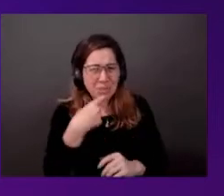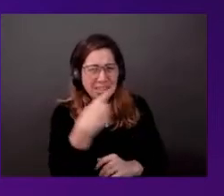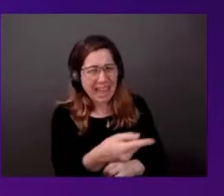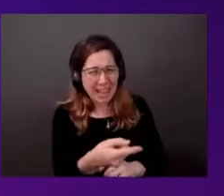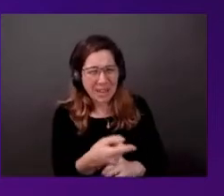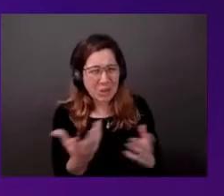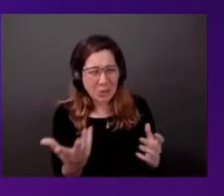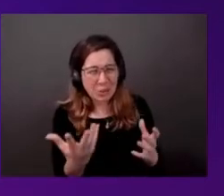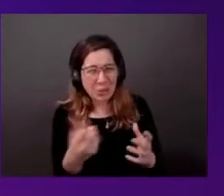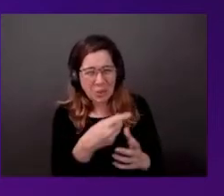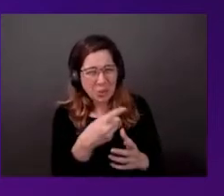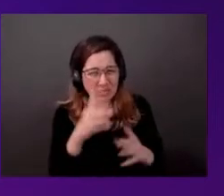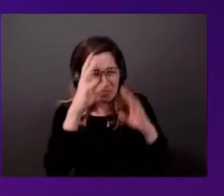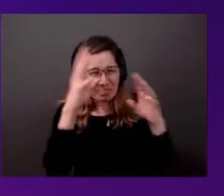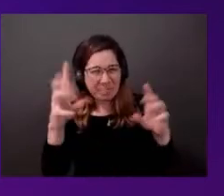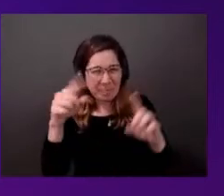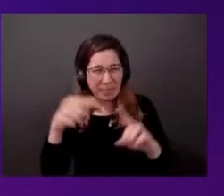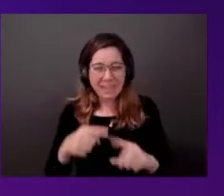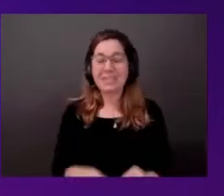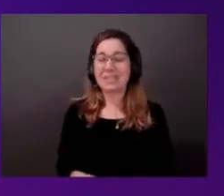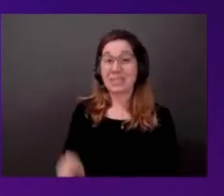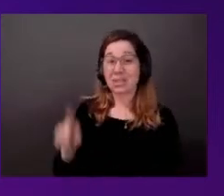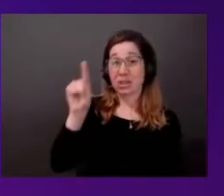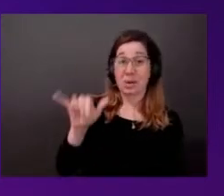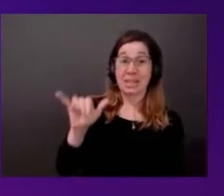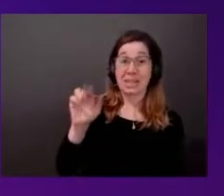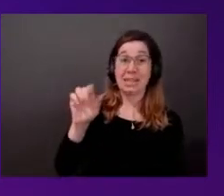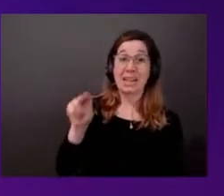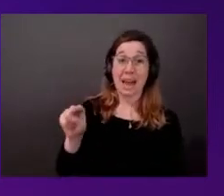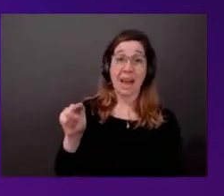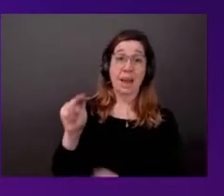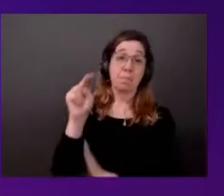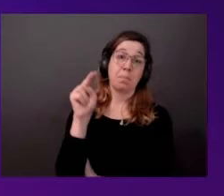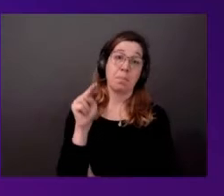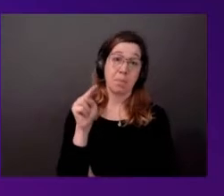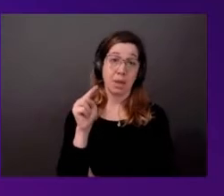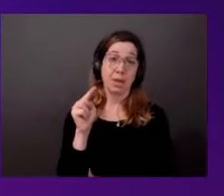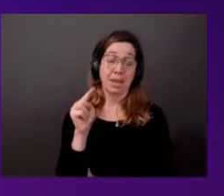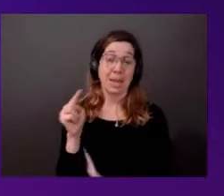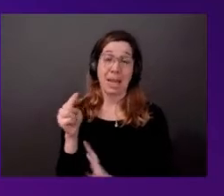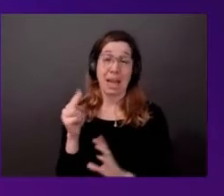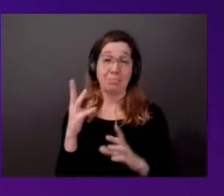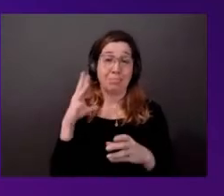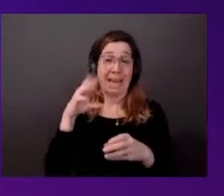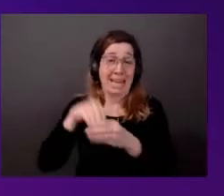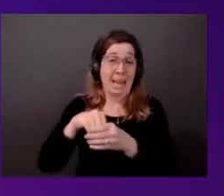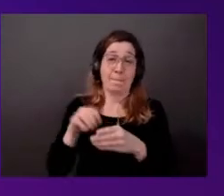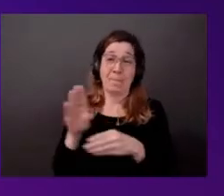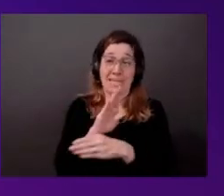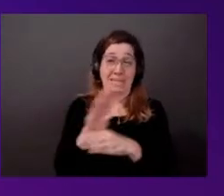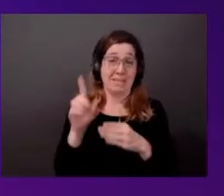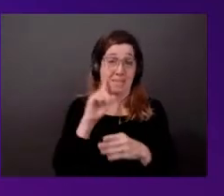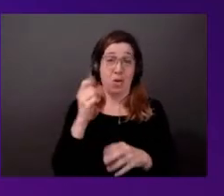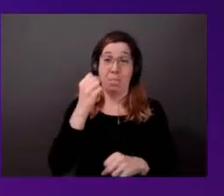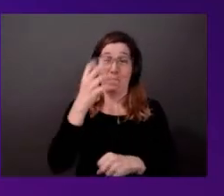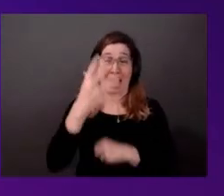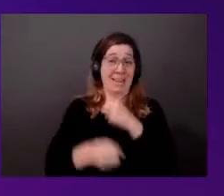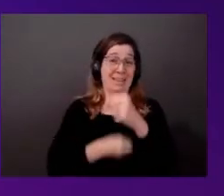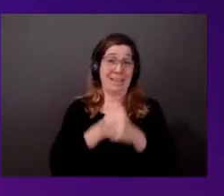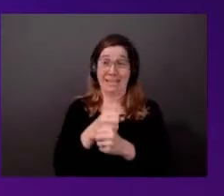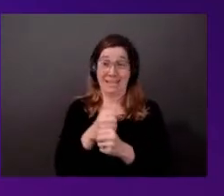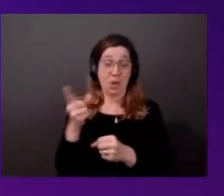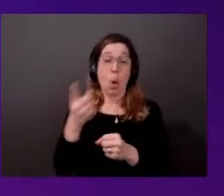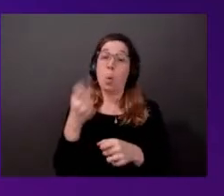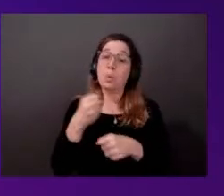Tyman's been in the business for many years. Actually, they always manufactured mechanical